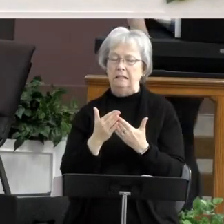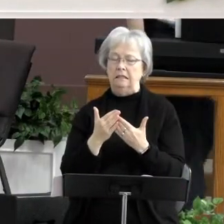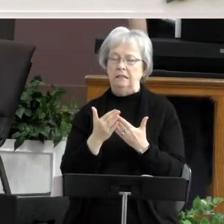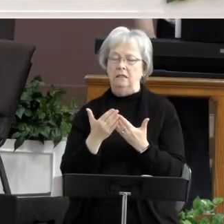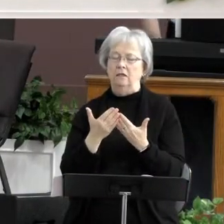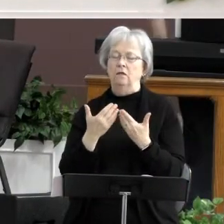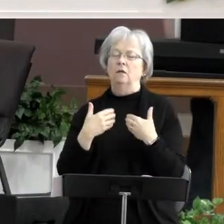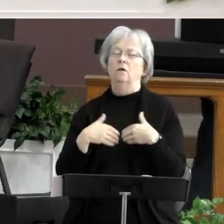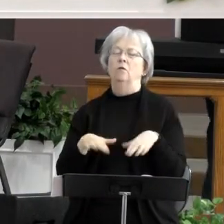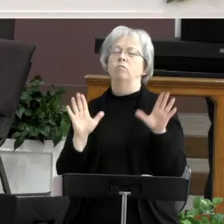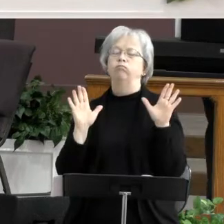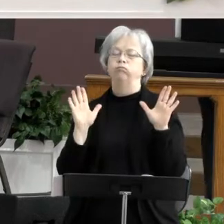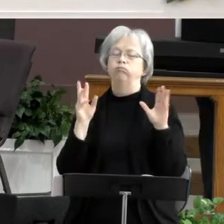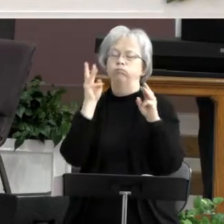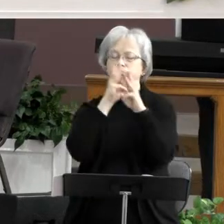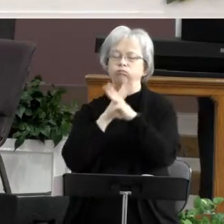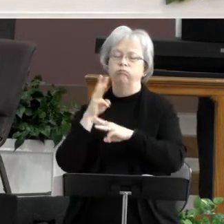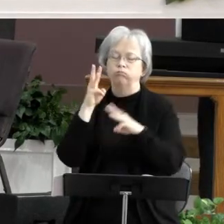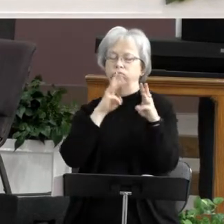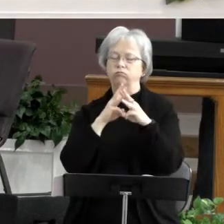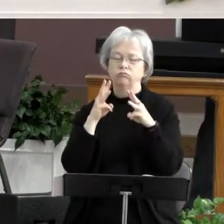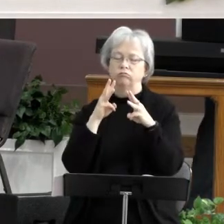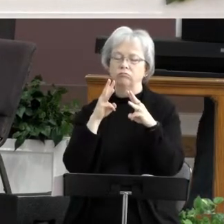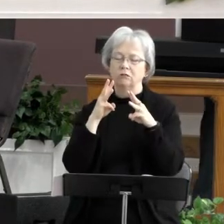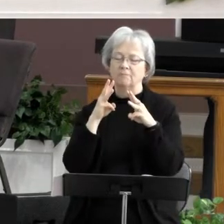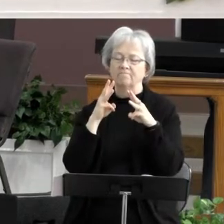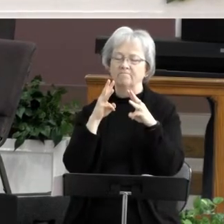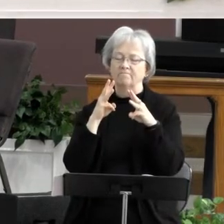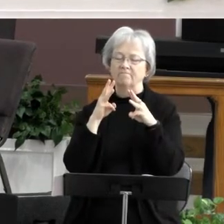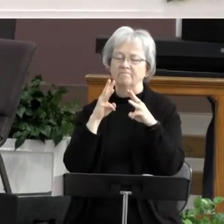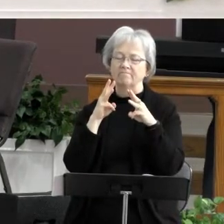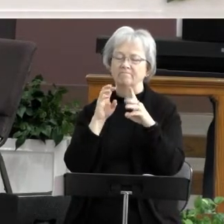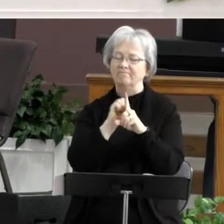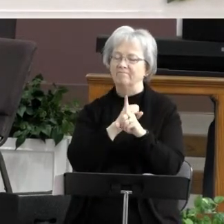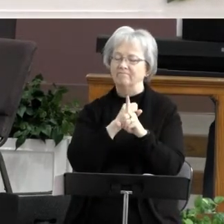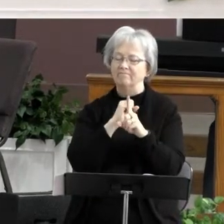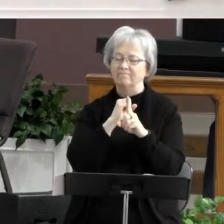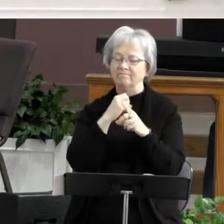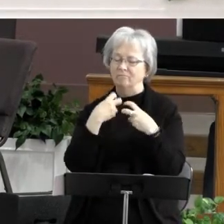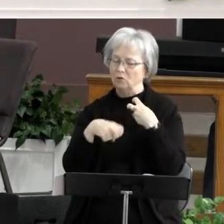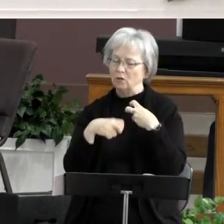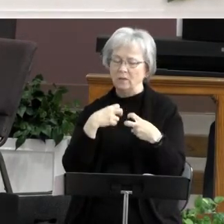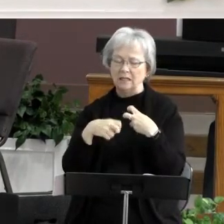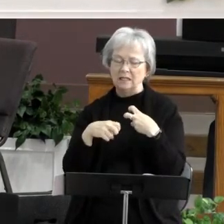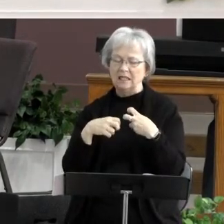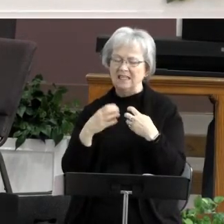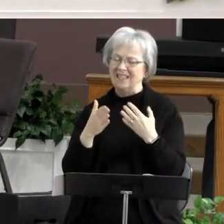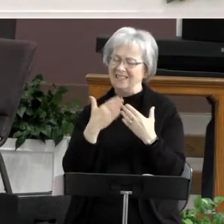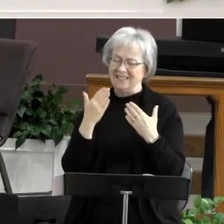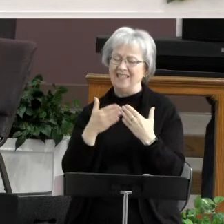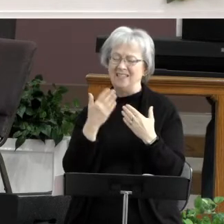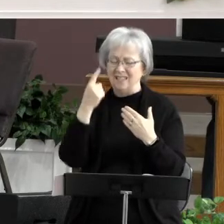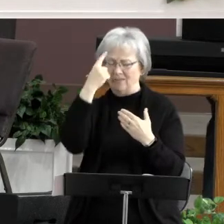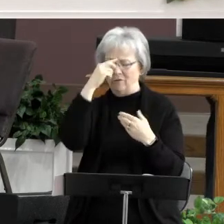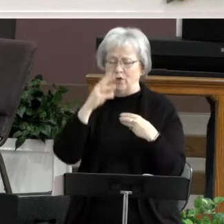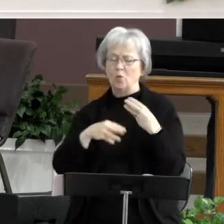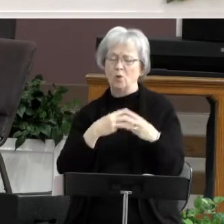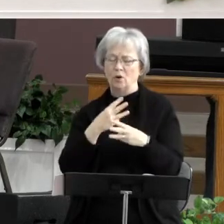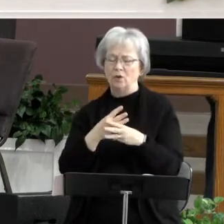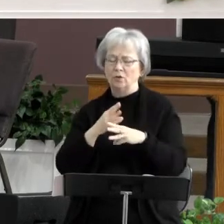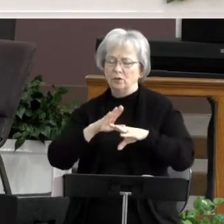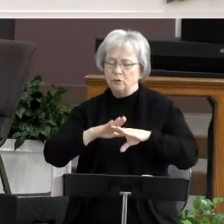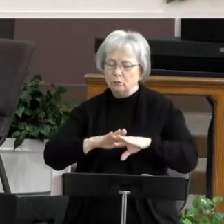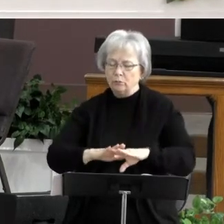anxiety. I know, Lord, that it's easy for the world to put pressure upon